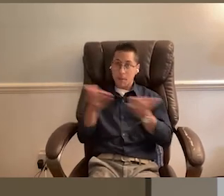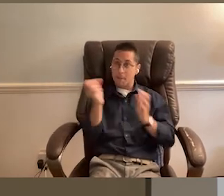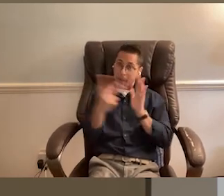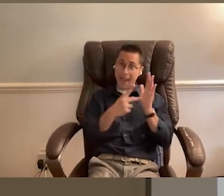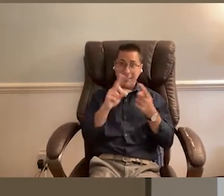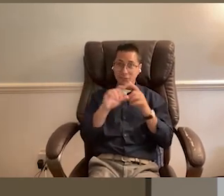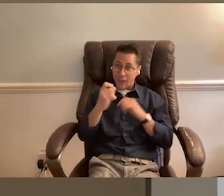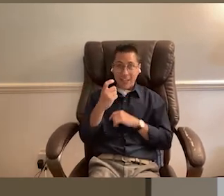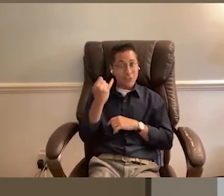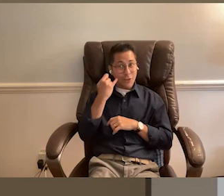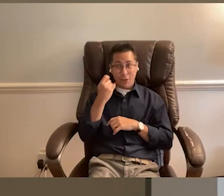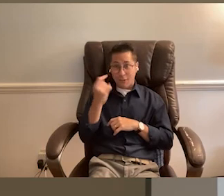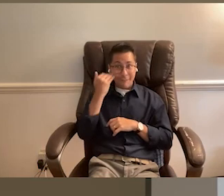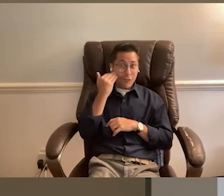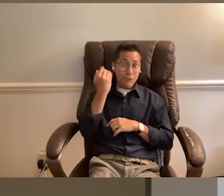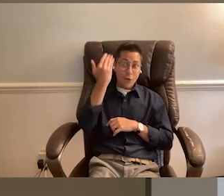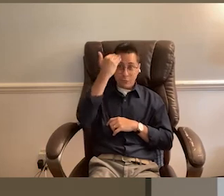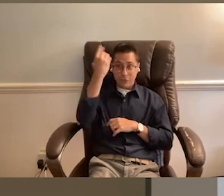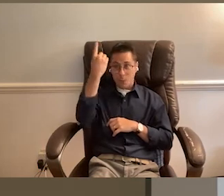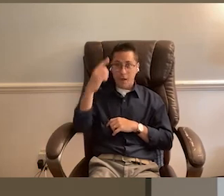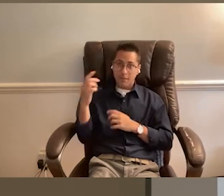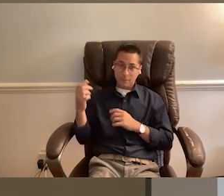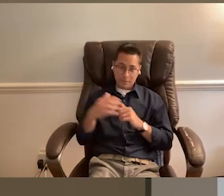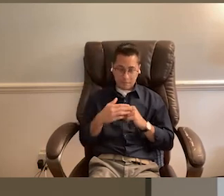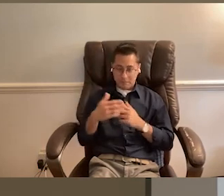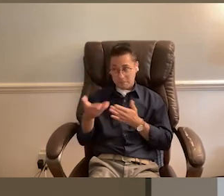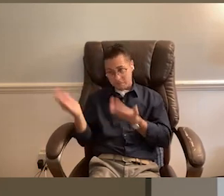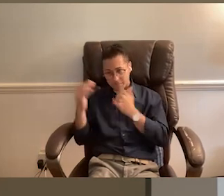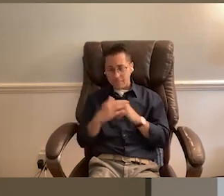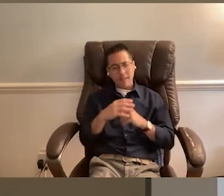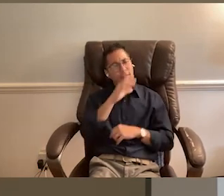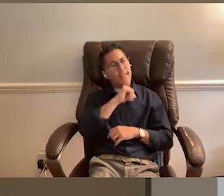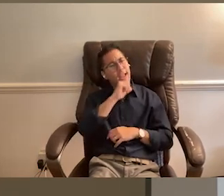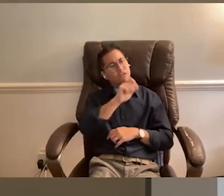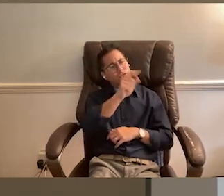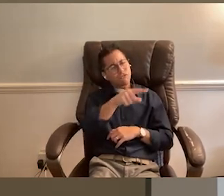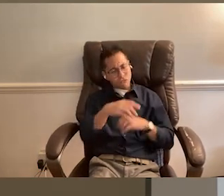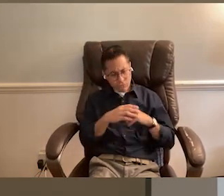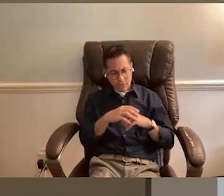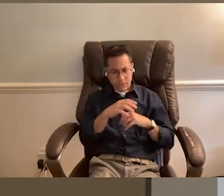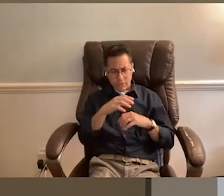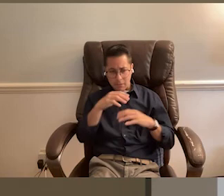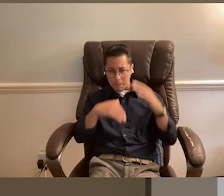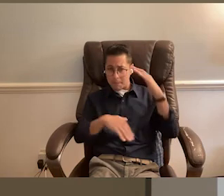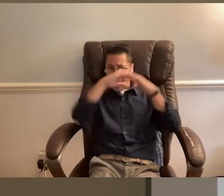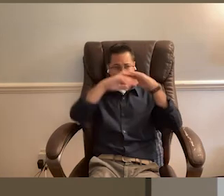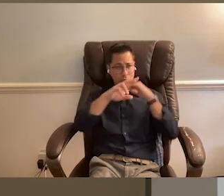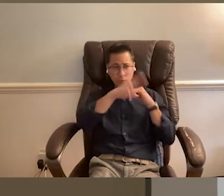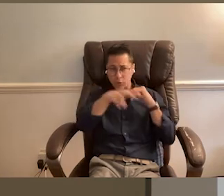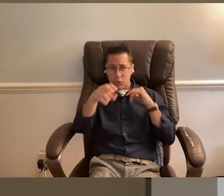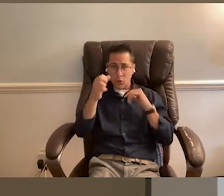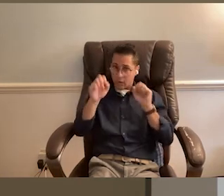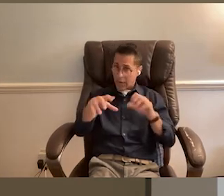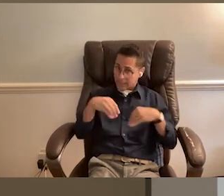like, your student could totally do something else. This has been excellent. Awesome, I'm so glad. And for everyone who has